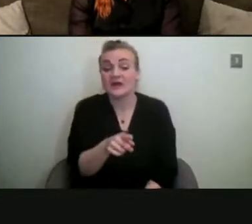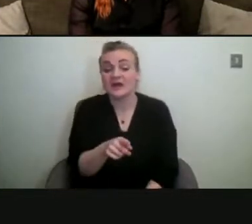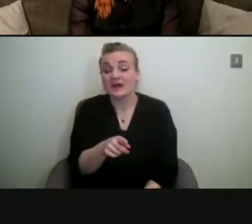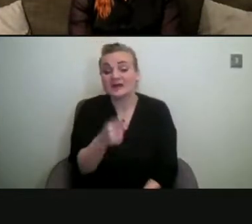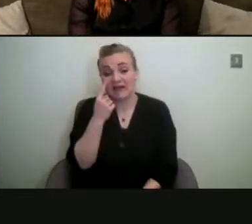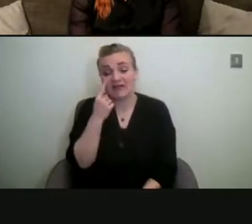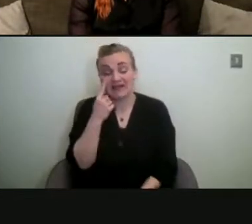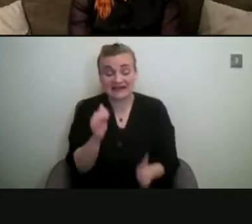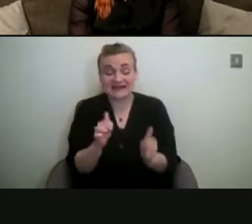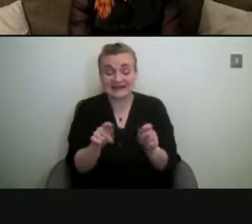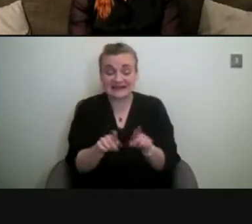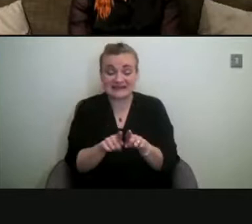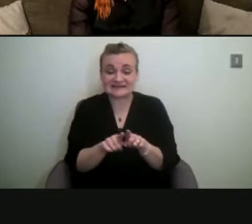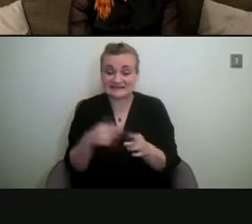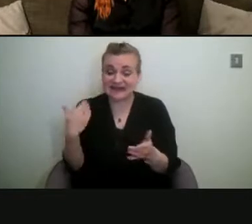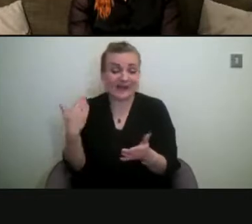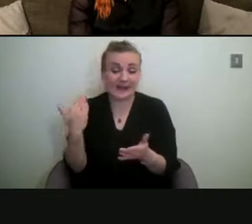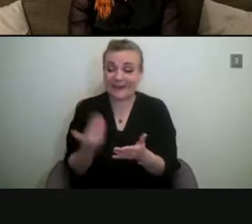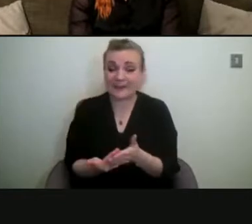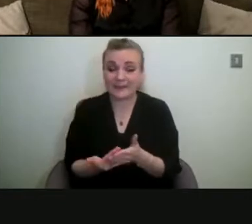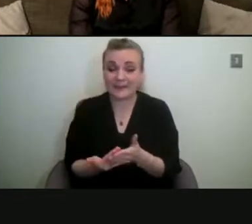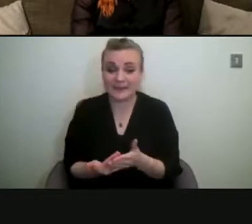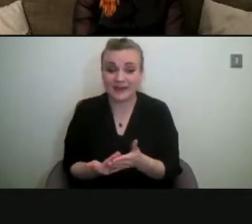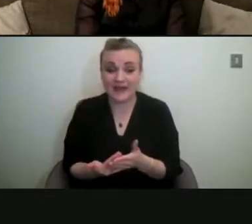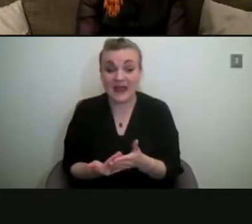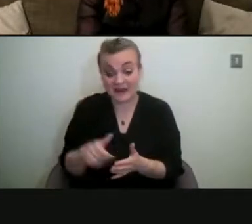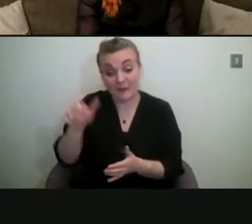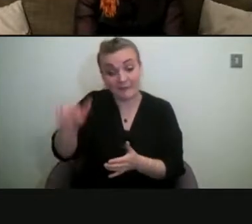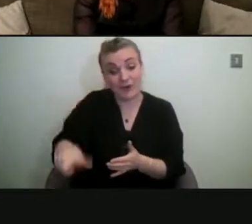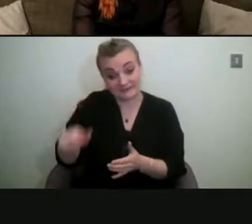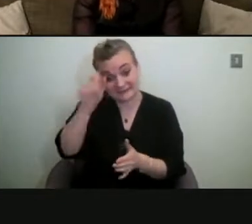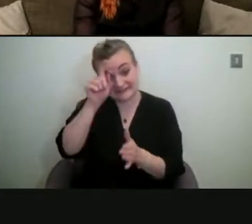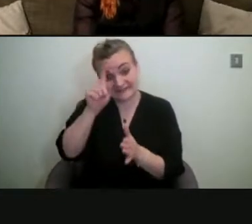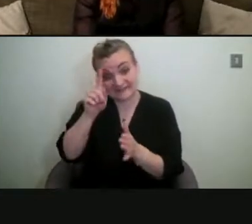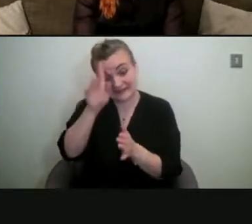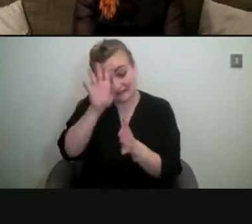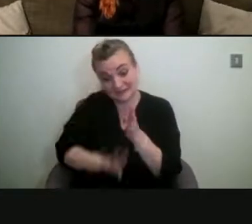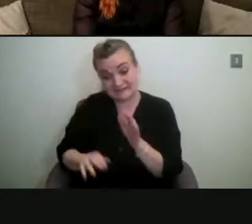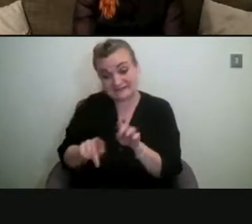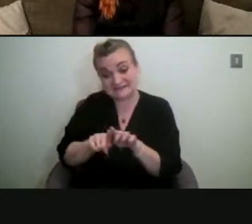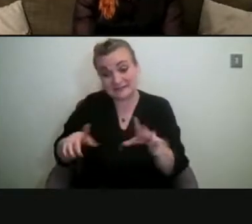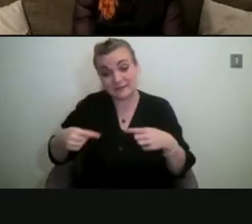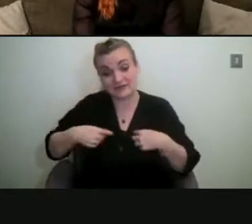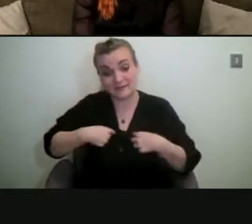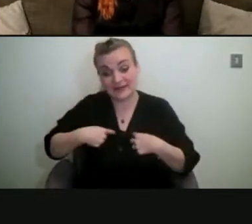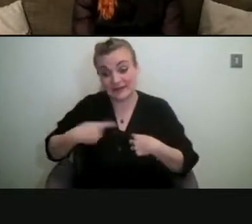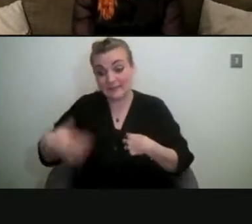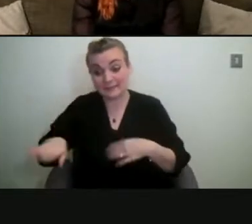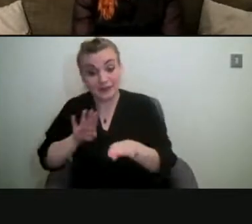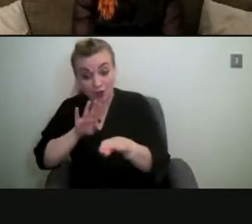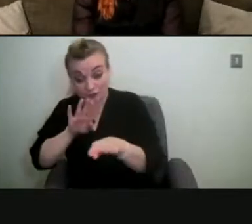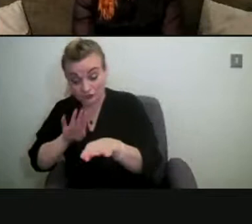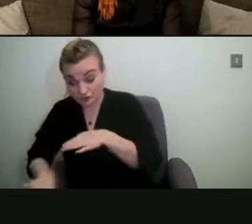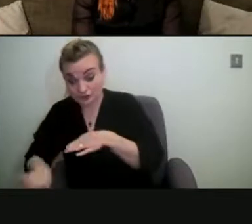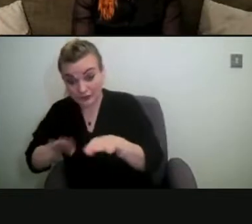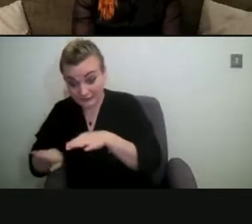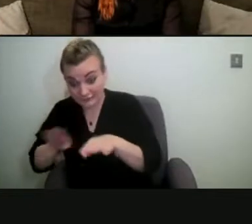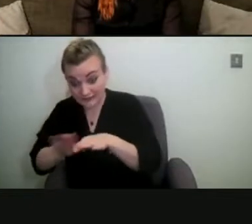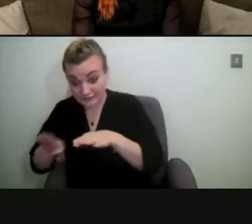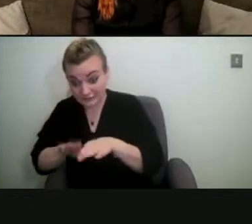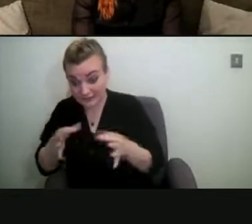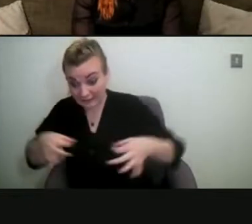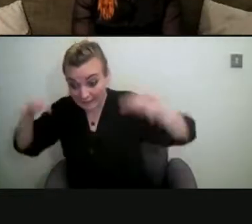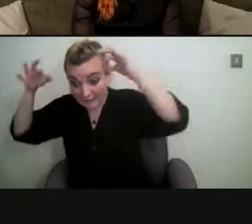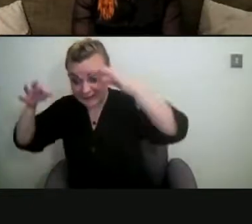a lady who's had a similar experience to me, where she trained classically and then acquired her disability, and she's guested with various